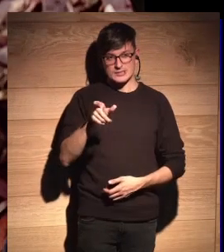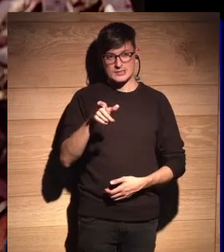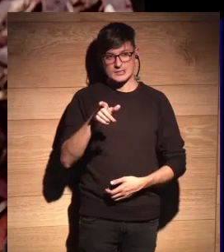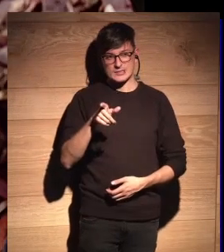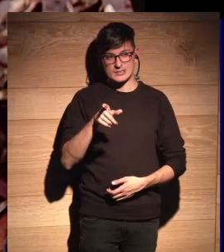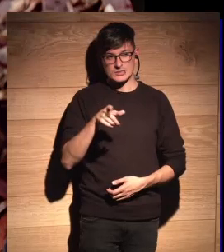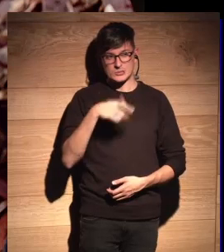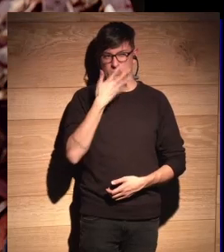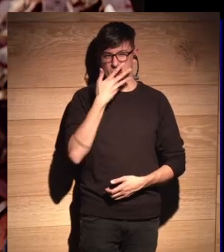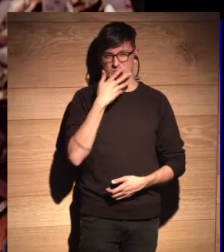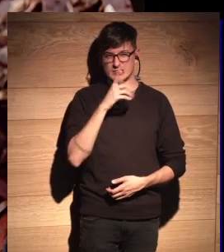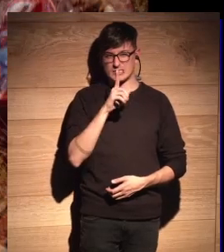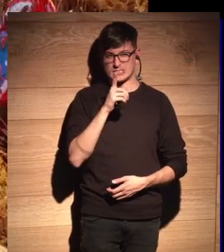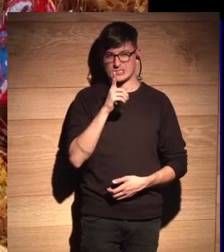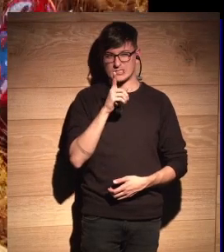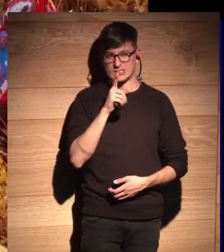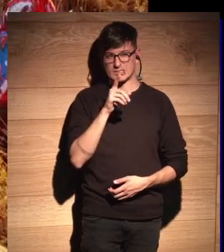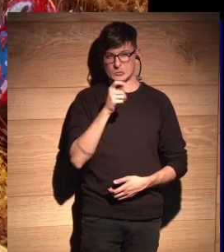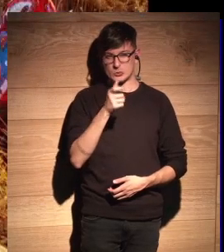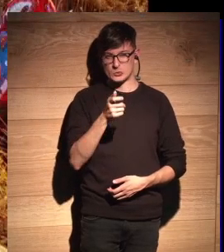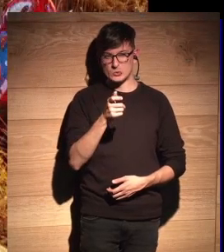Mahal. This is